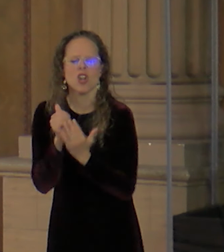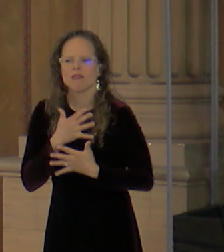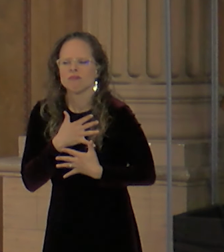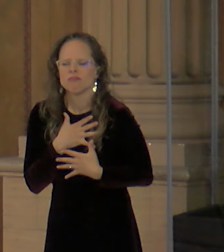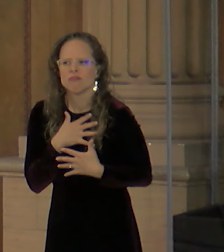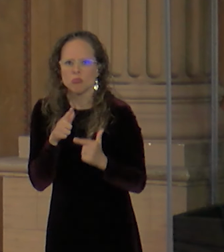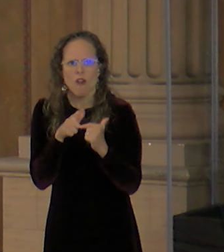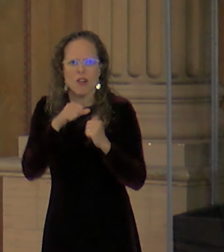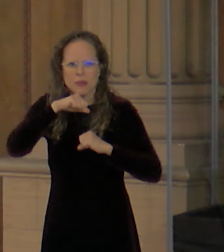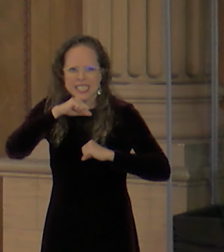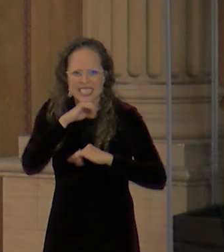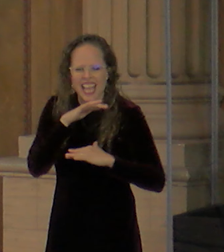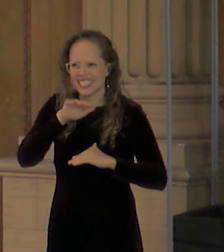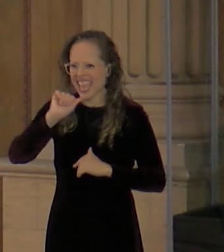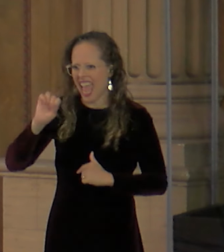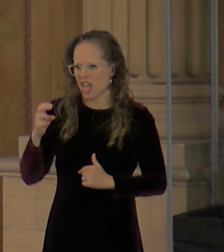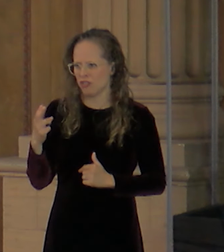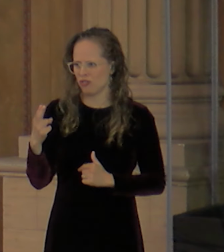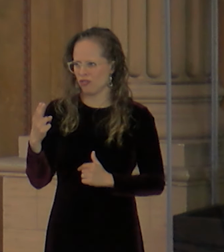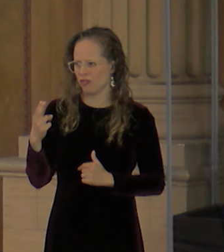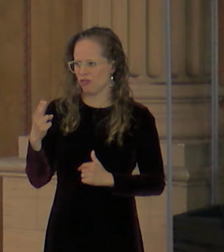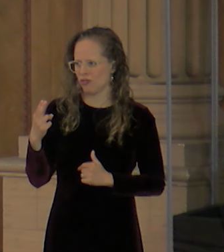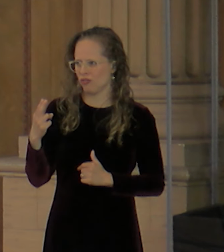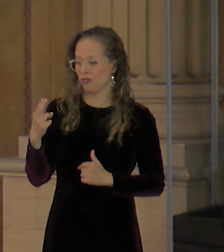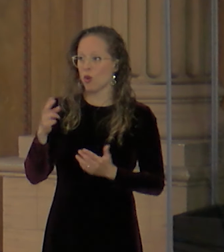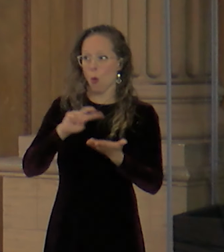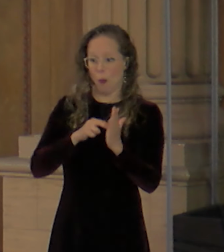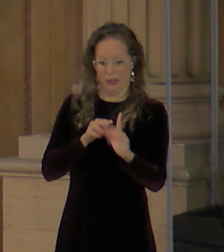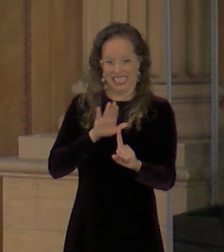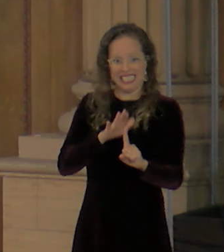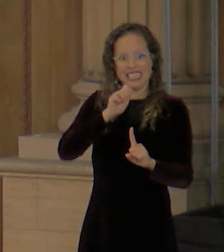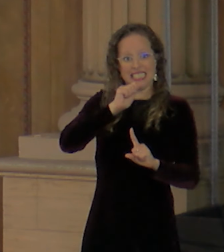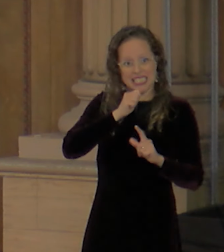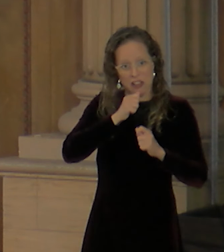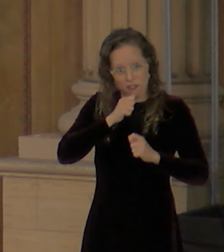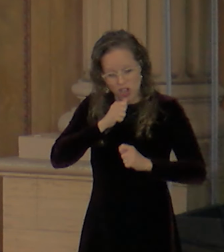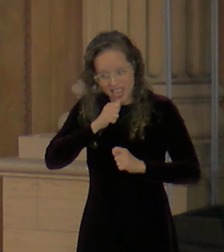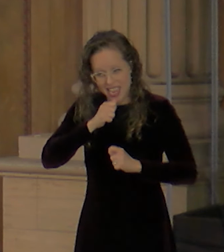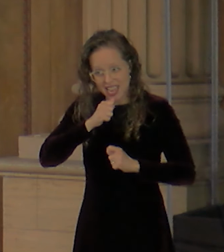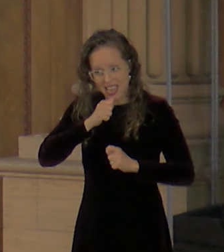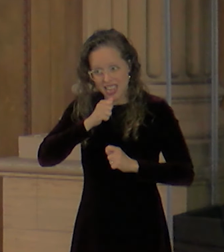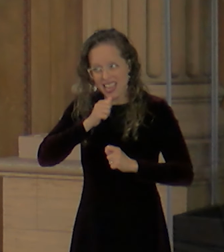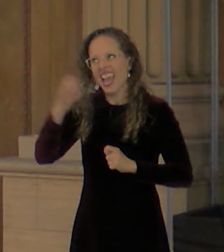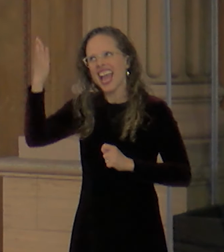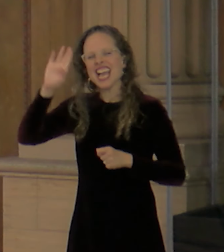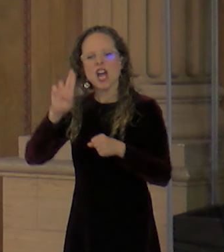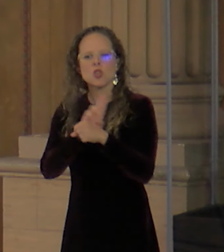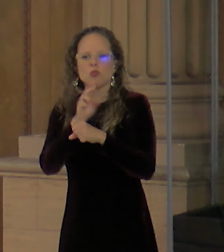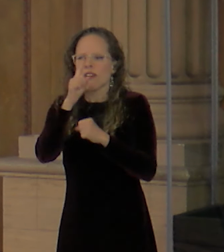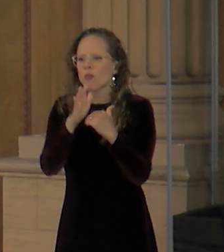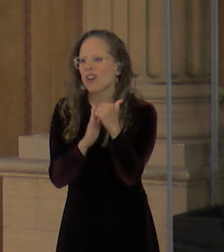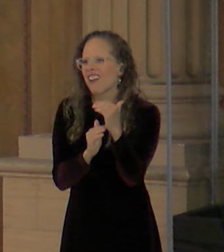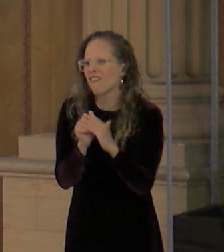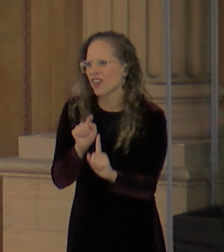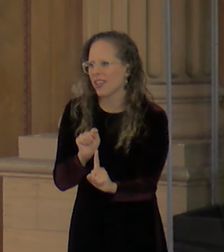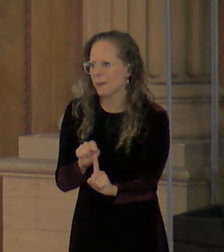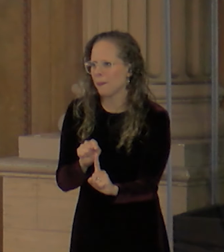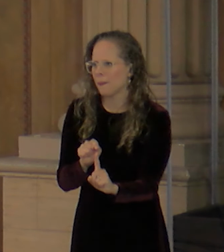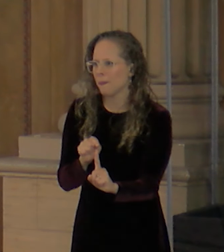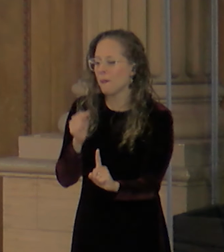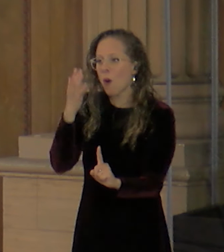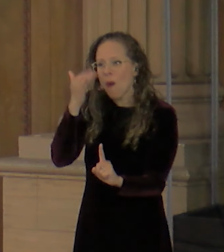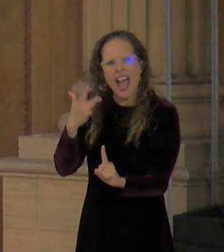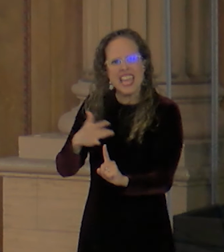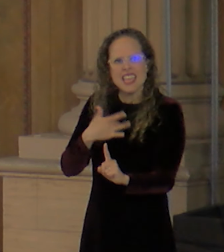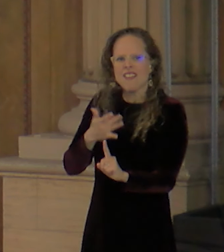So at the end of it, he's finally comforted about all of the suffering that he went through. He's once again enchanted with God and close with God. And